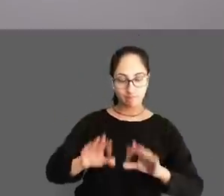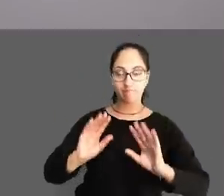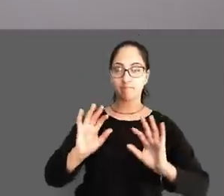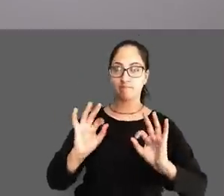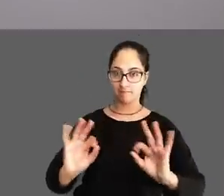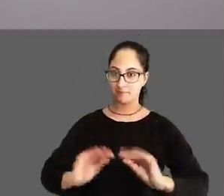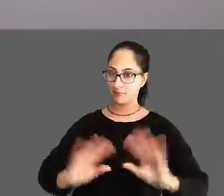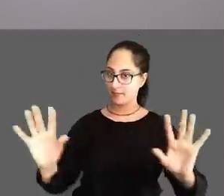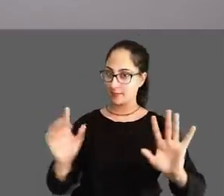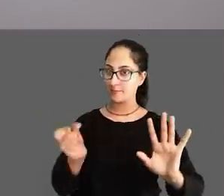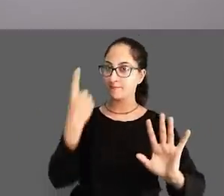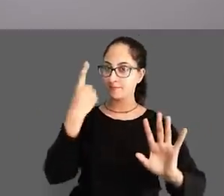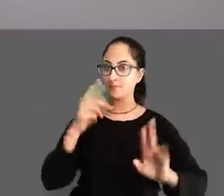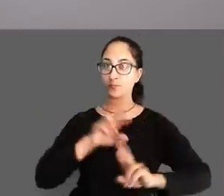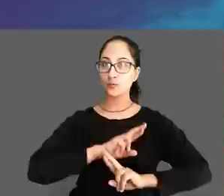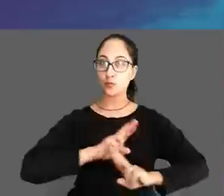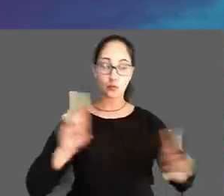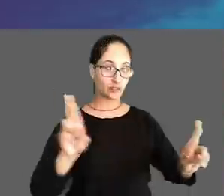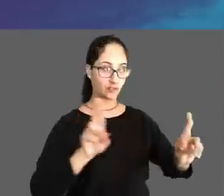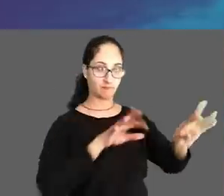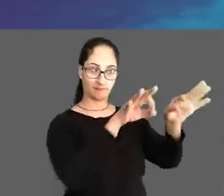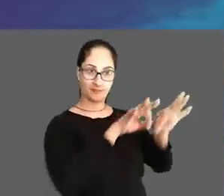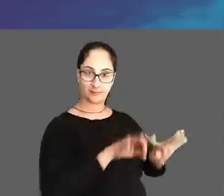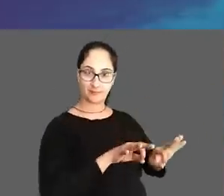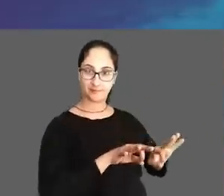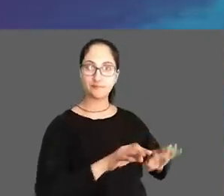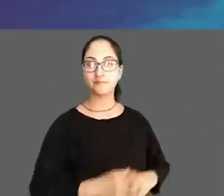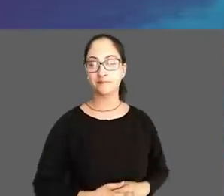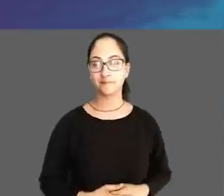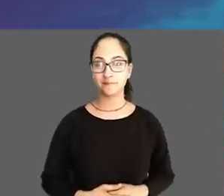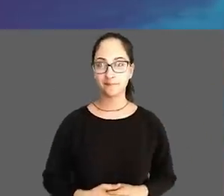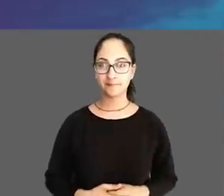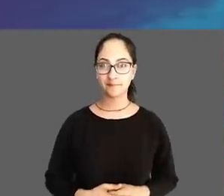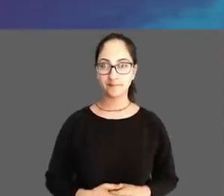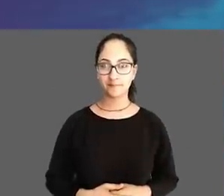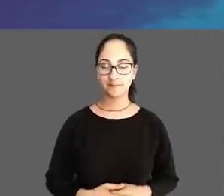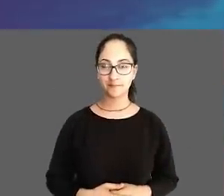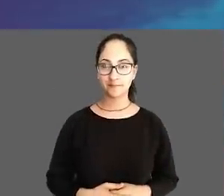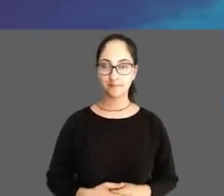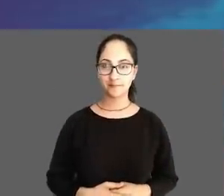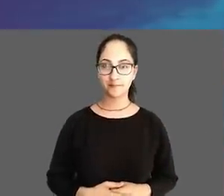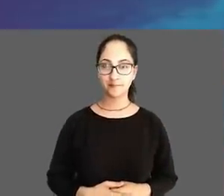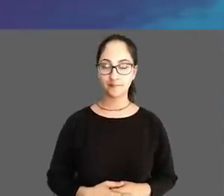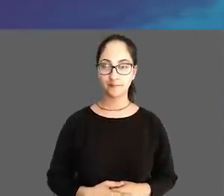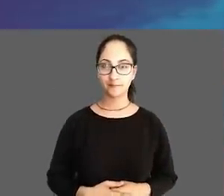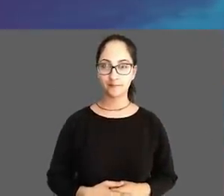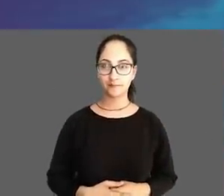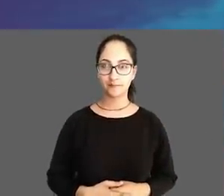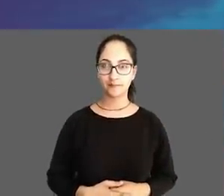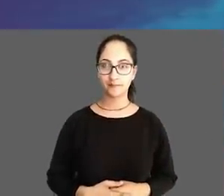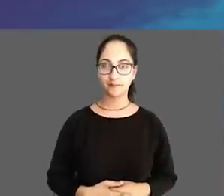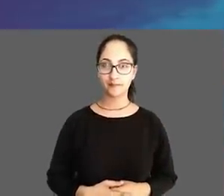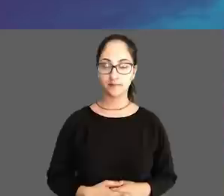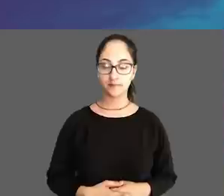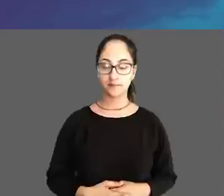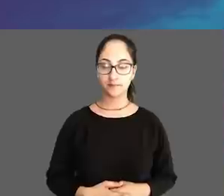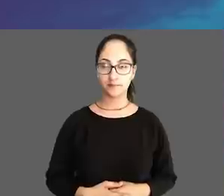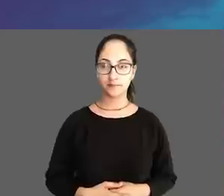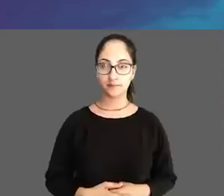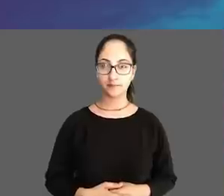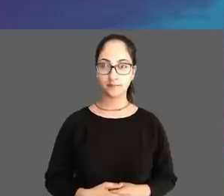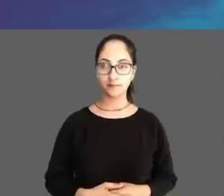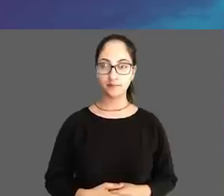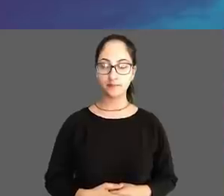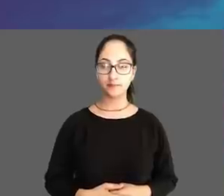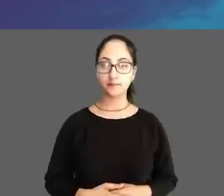differentiate and to articulate that. Our next question again touches on the role of the Imam. Why is the Aga Khan, as